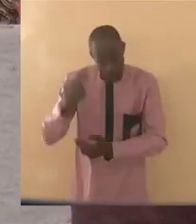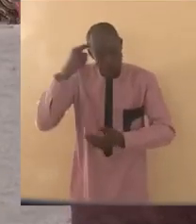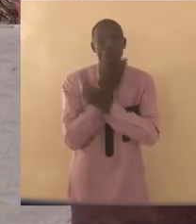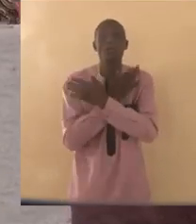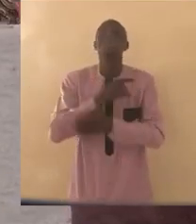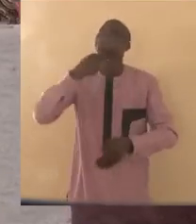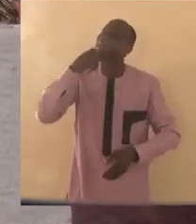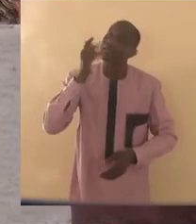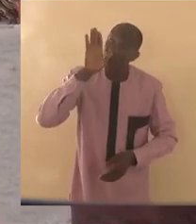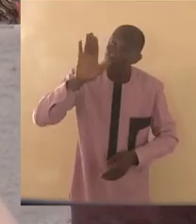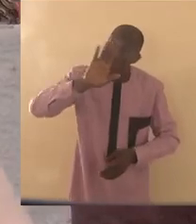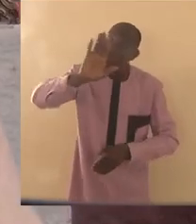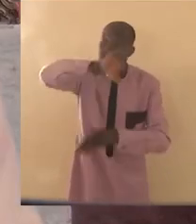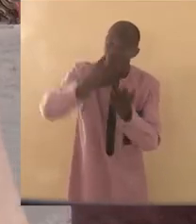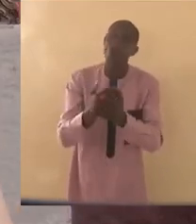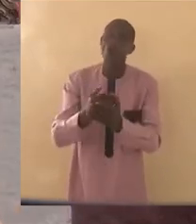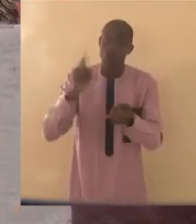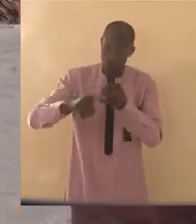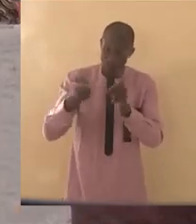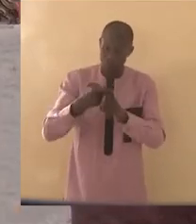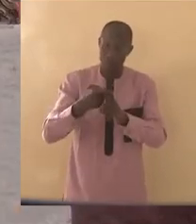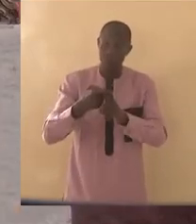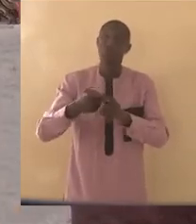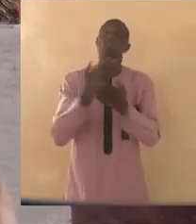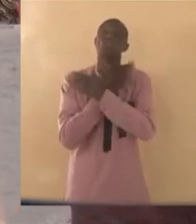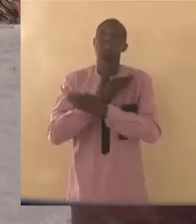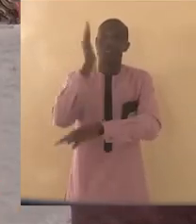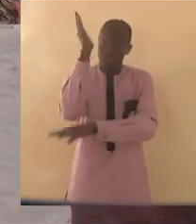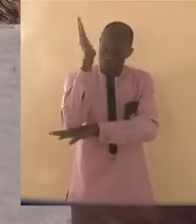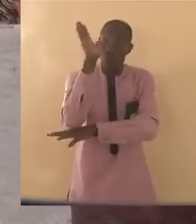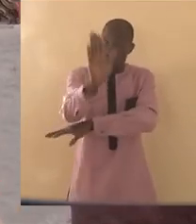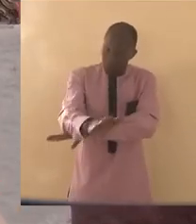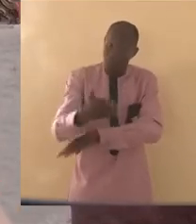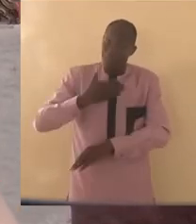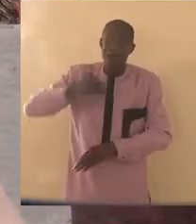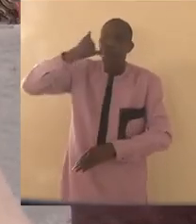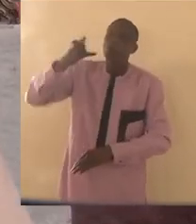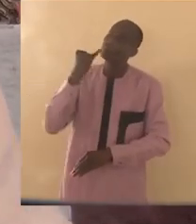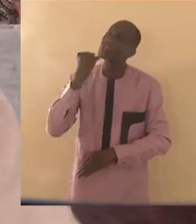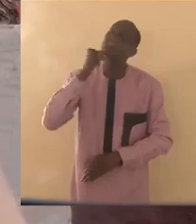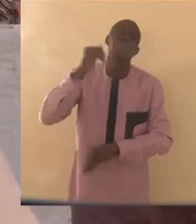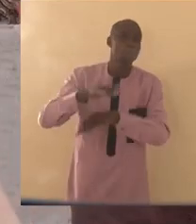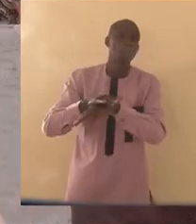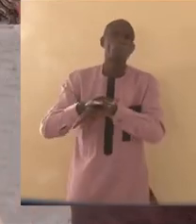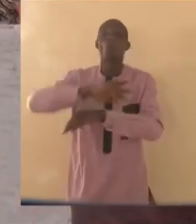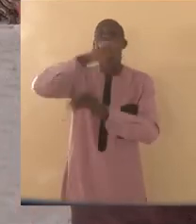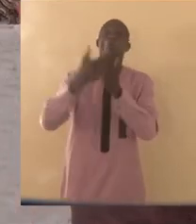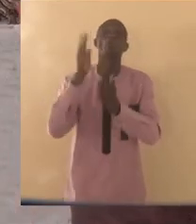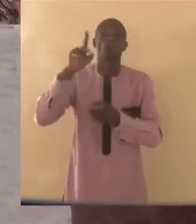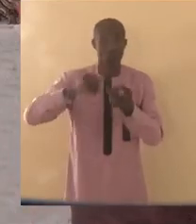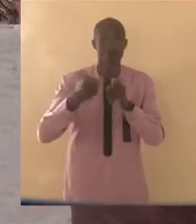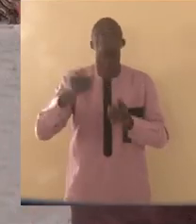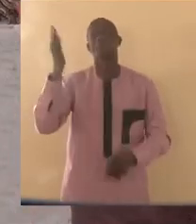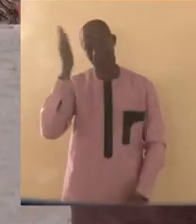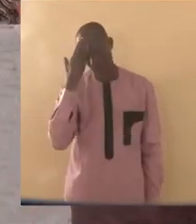the Sunday. Tell all your friends that Sunday afternoon to evening, my phone is not on. And eventually, all your